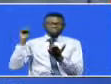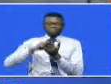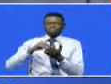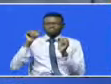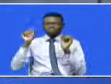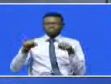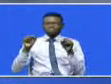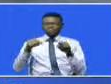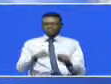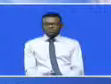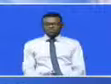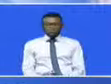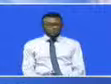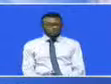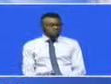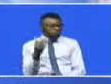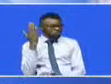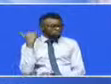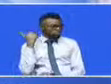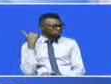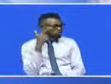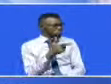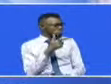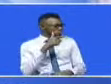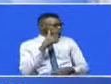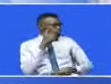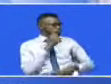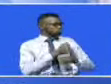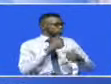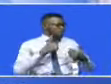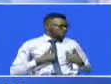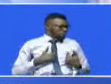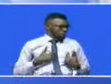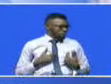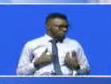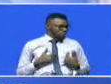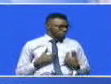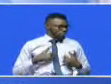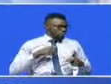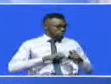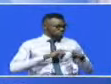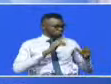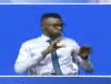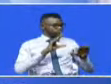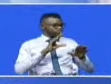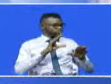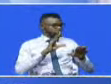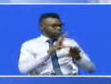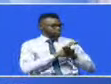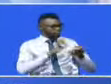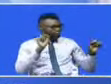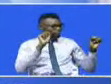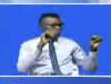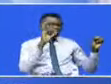Okay. The last time you held a job in this country was perhaps during retired President Kibaki's government.